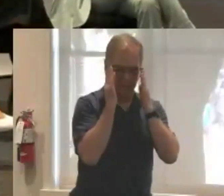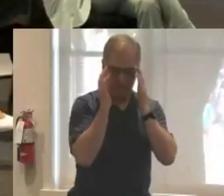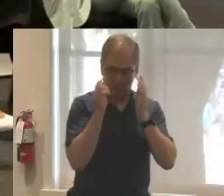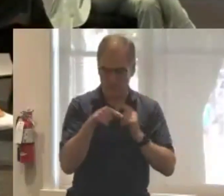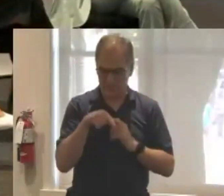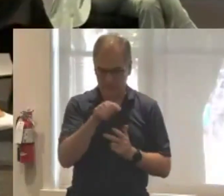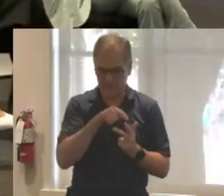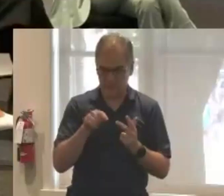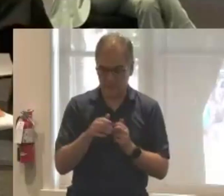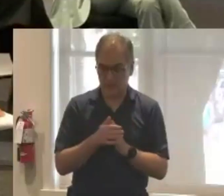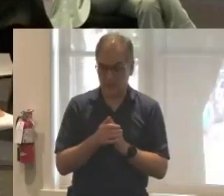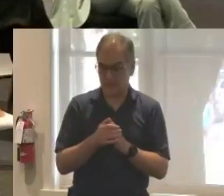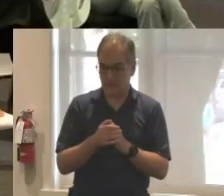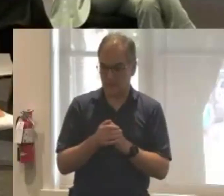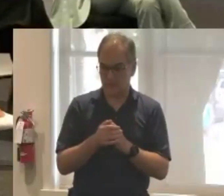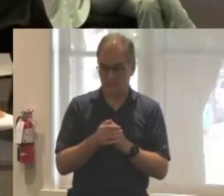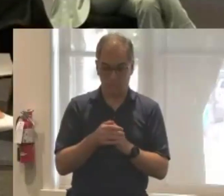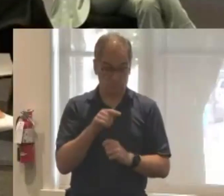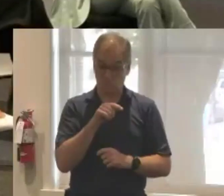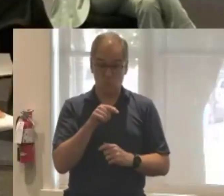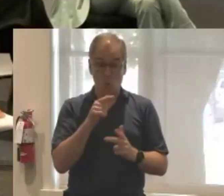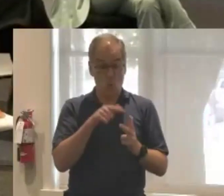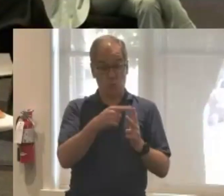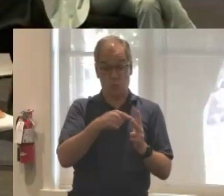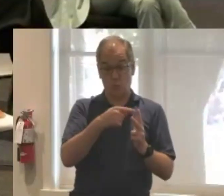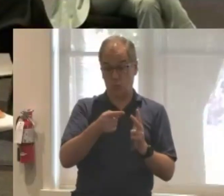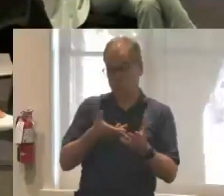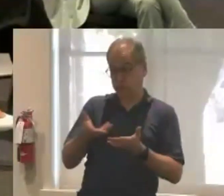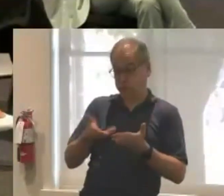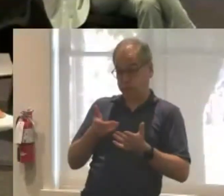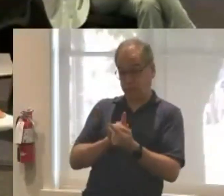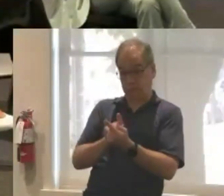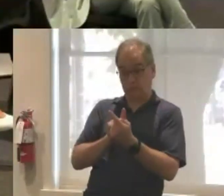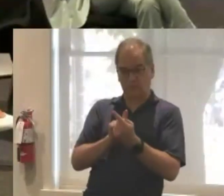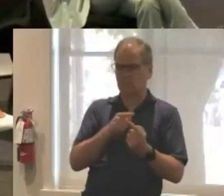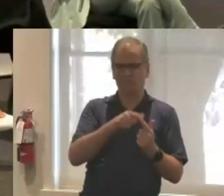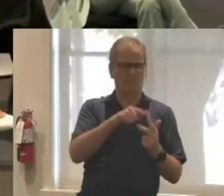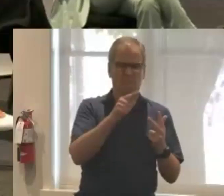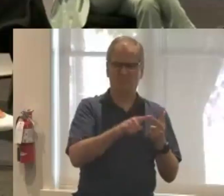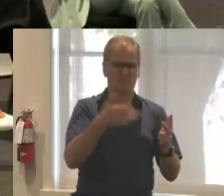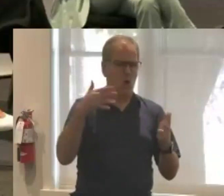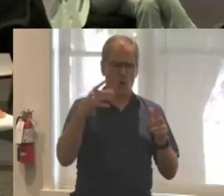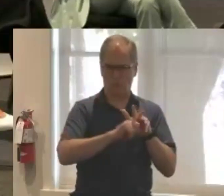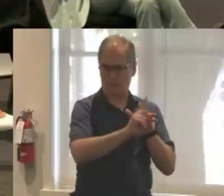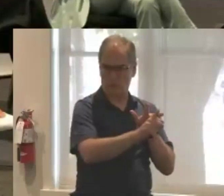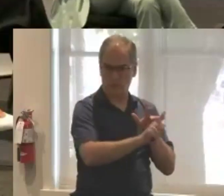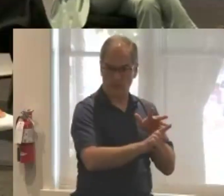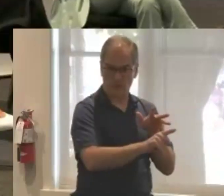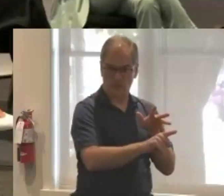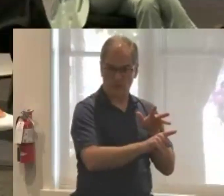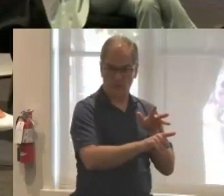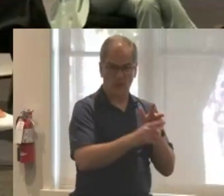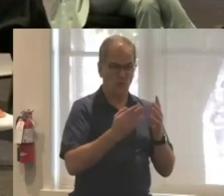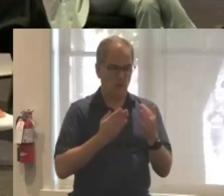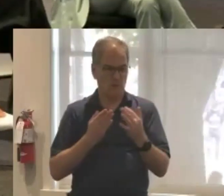As a team, they have either experienced the process of being a refugee or a newcomer here, and they've been here from their precarious status